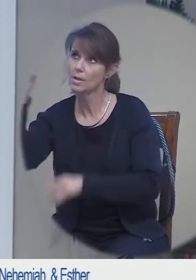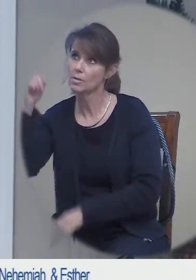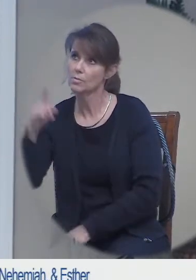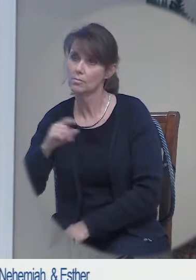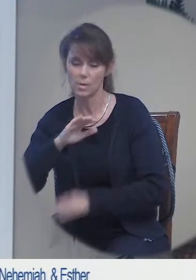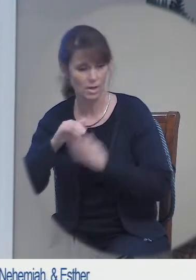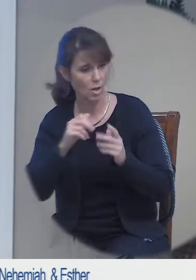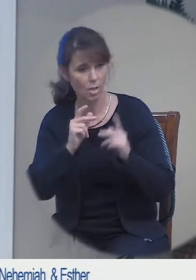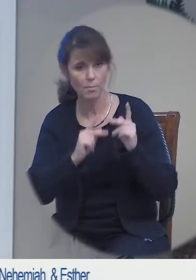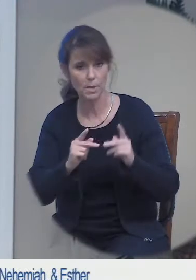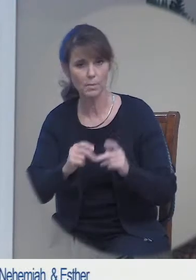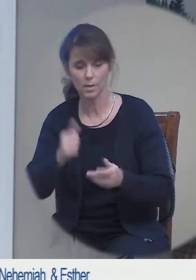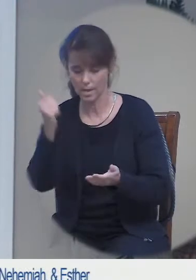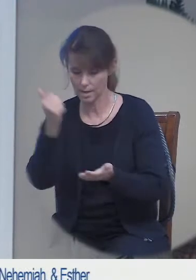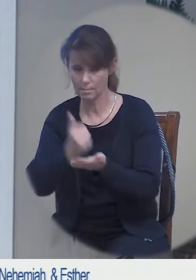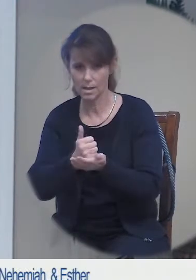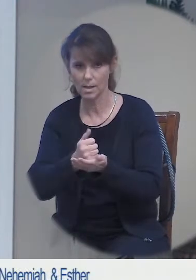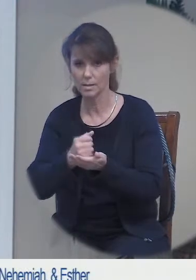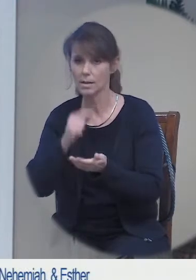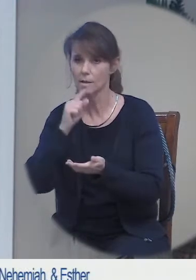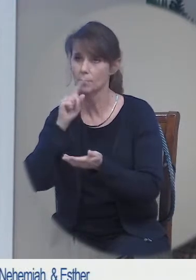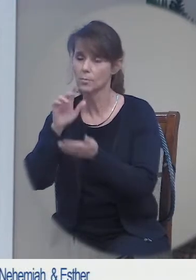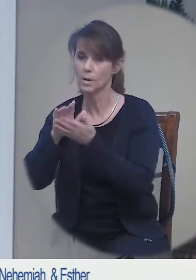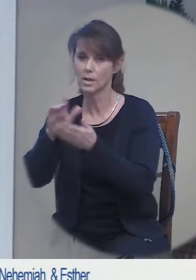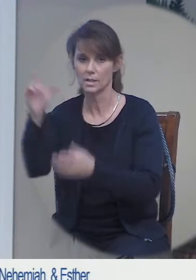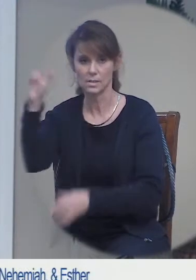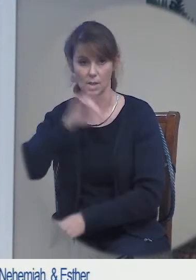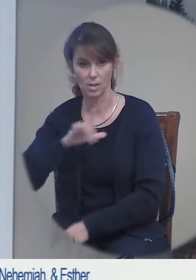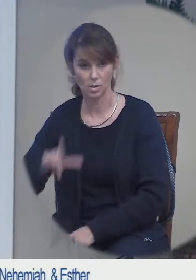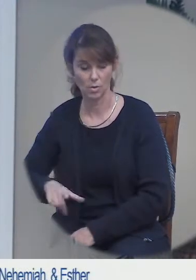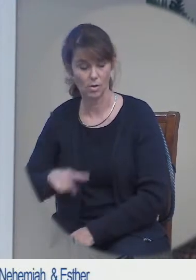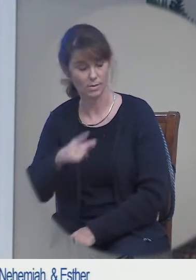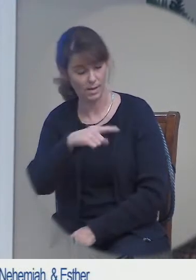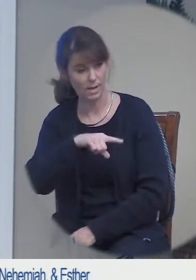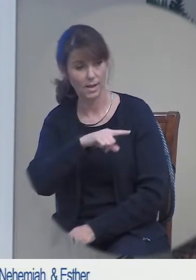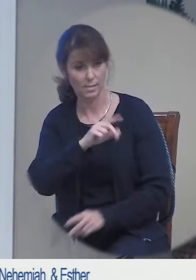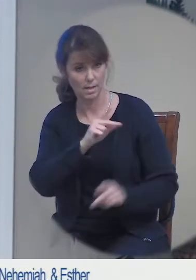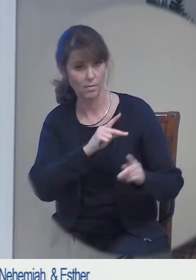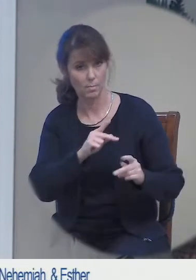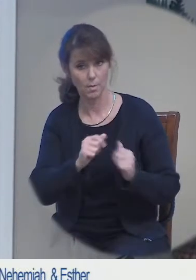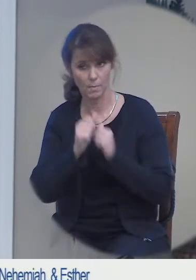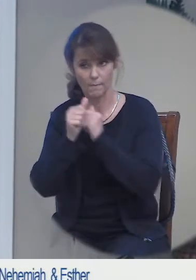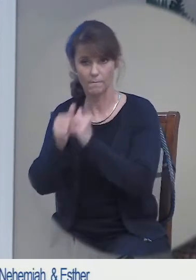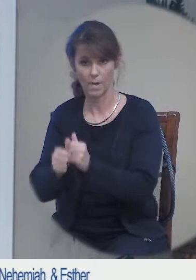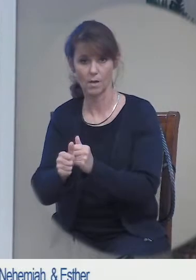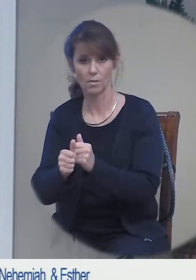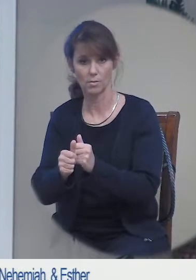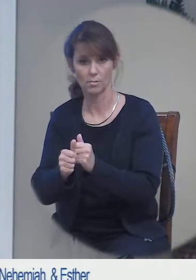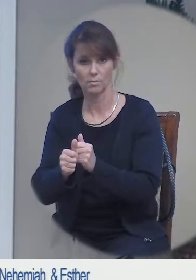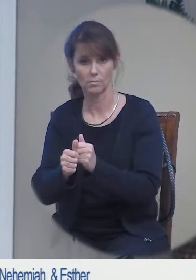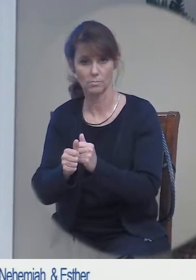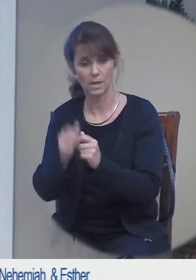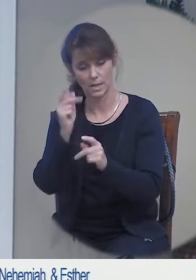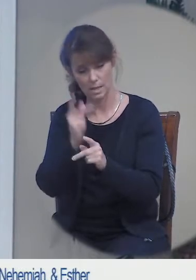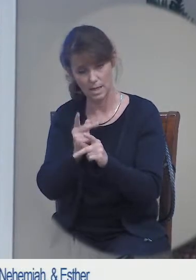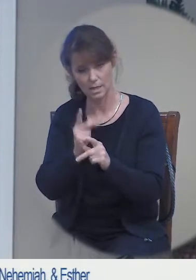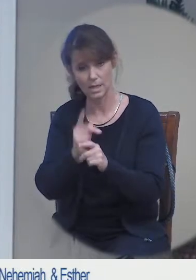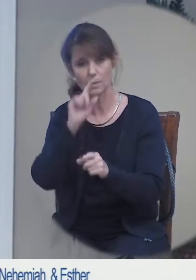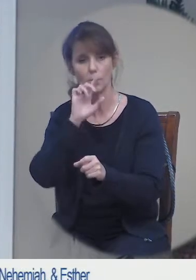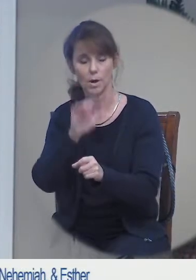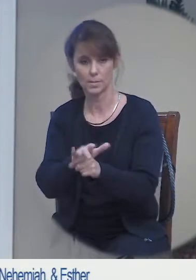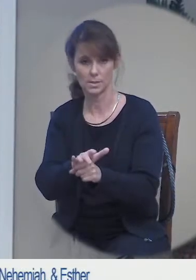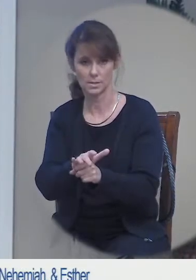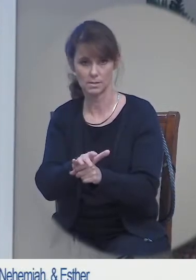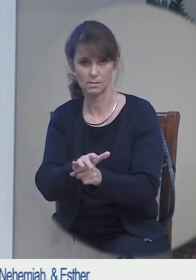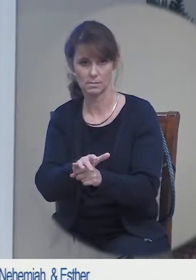Amen. And they praised the Lord. And then the people did according to this promise. So he called them on it. And